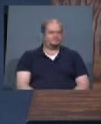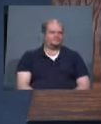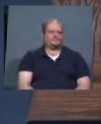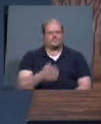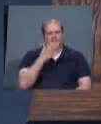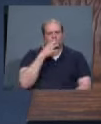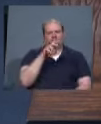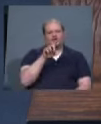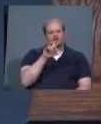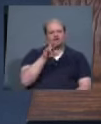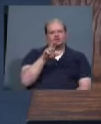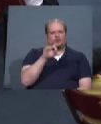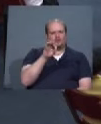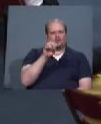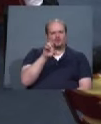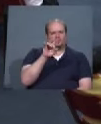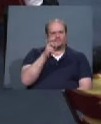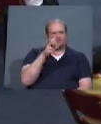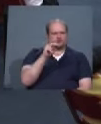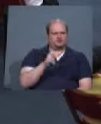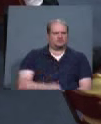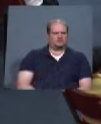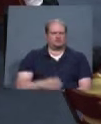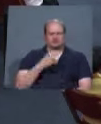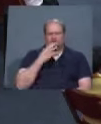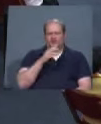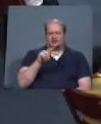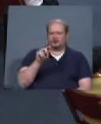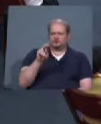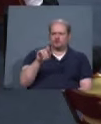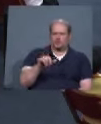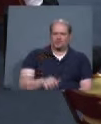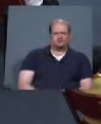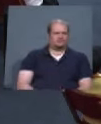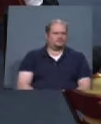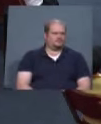Thank you, Director Fortson. Thank you, Tony. Thank you.